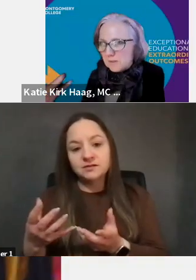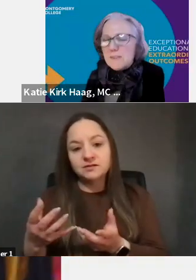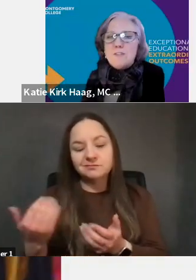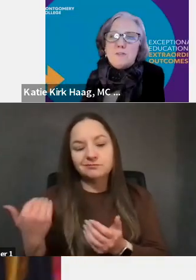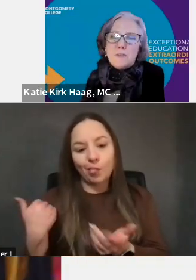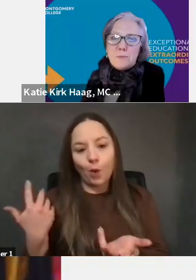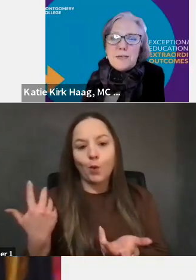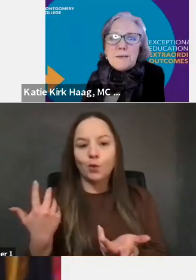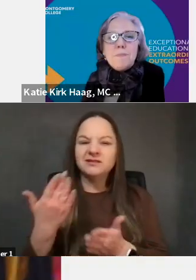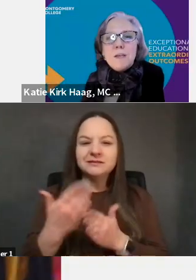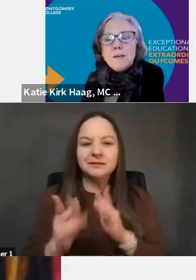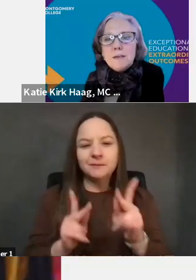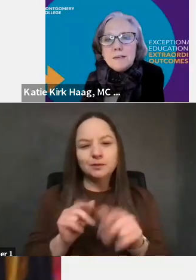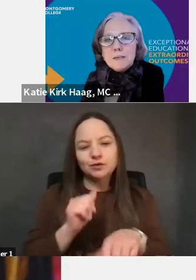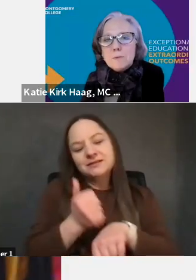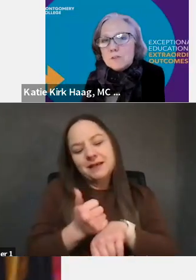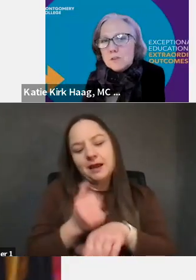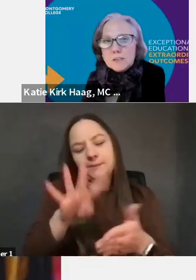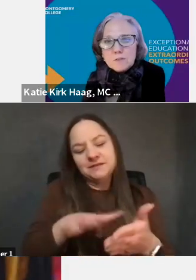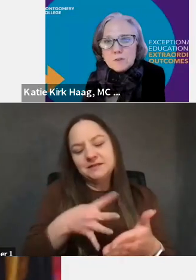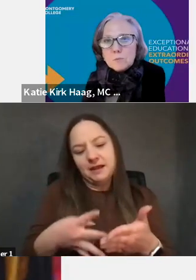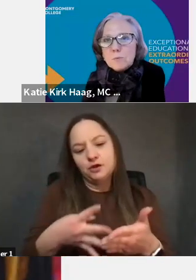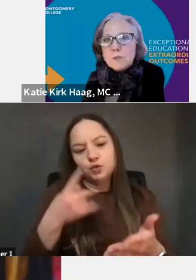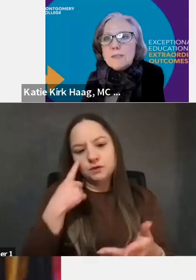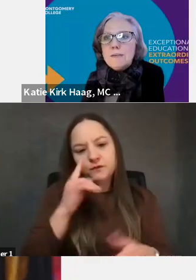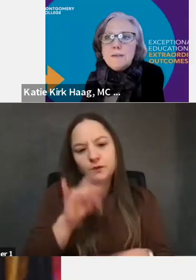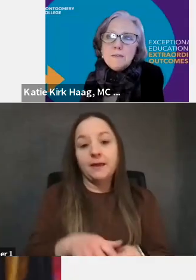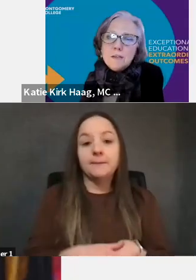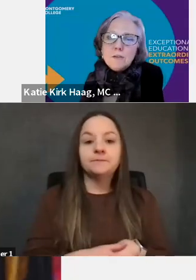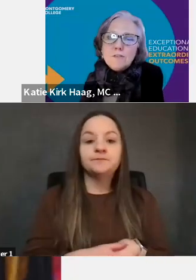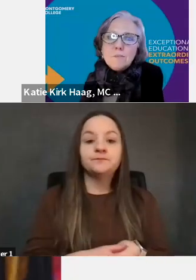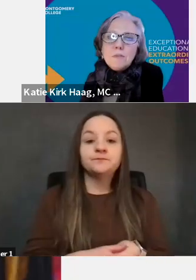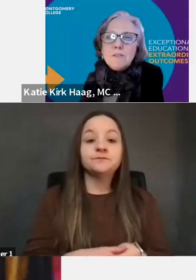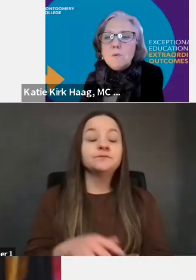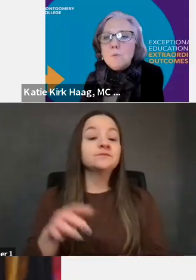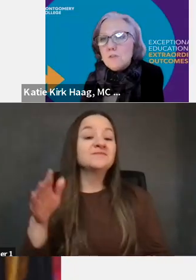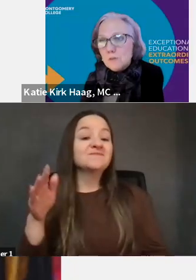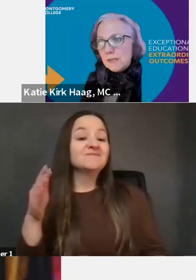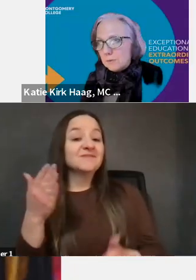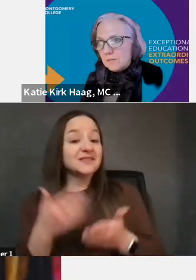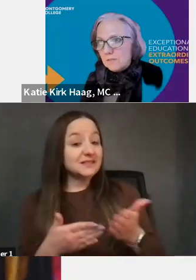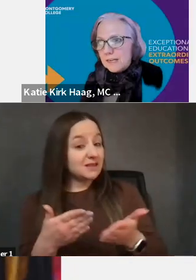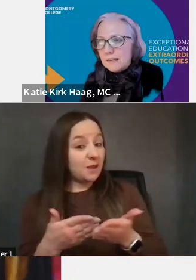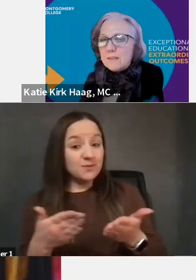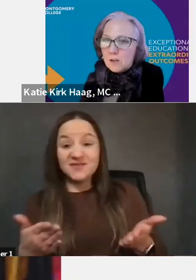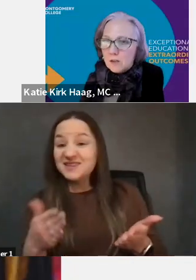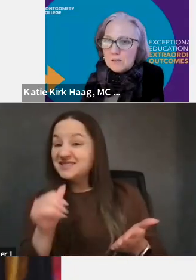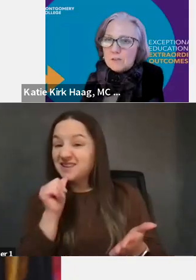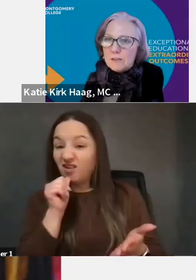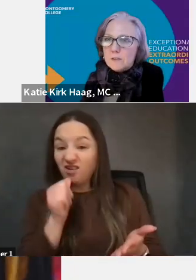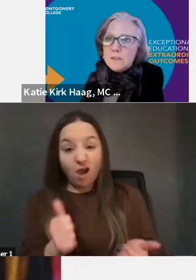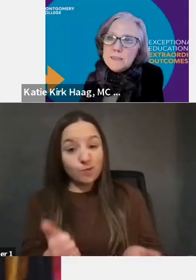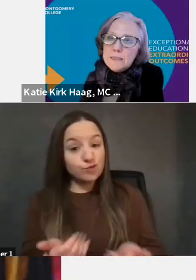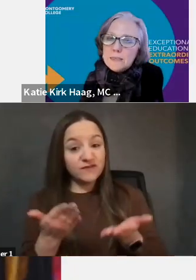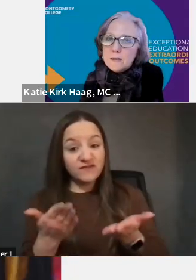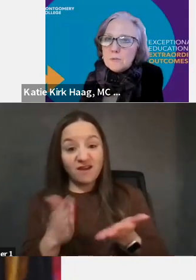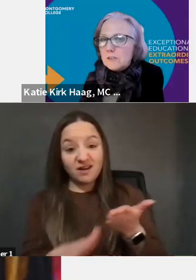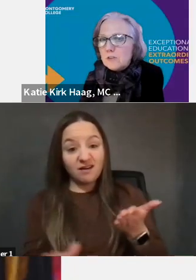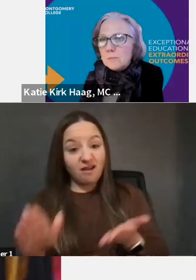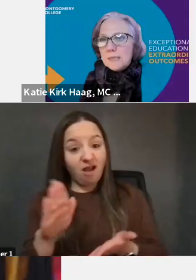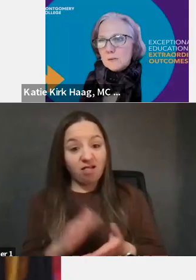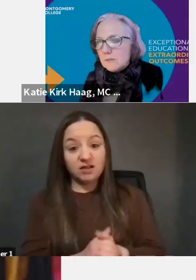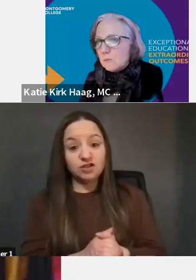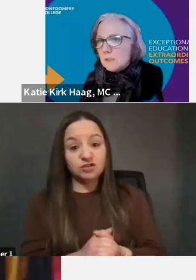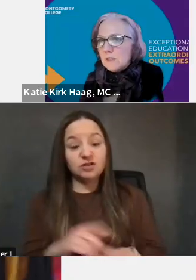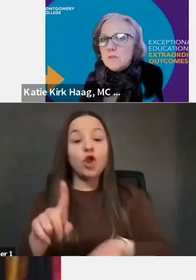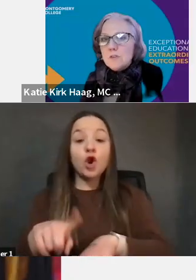set up their schedule that way. Alternatives to group work. And then there are some things that we do not provide at the college level.